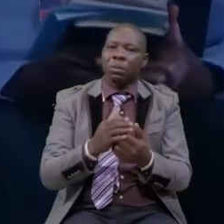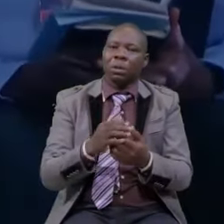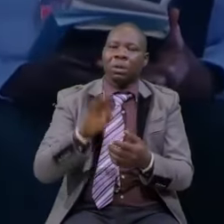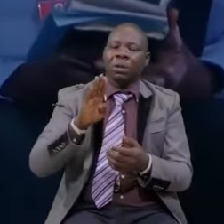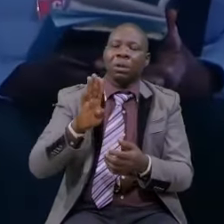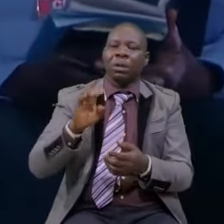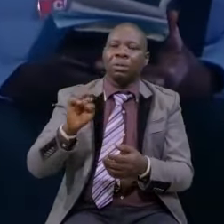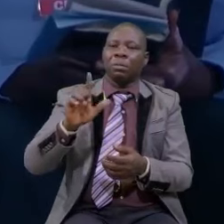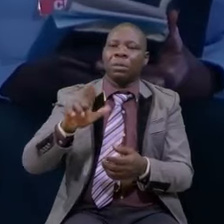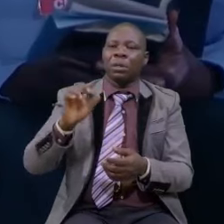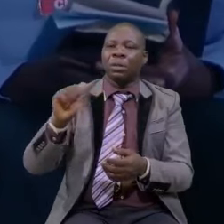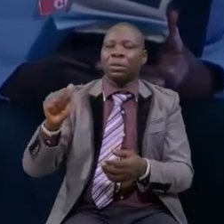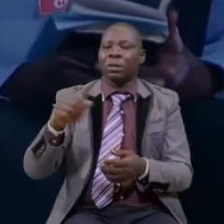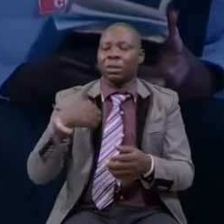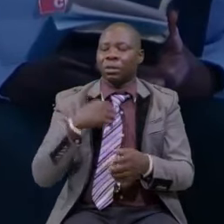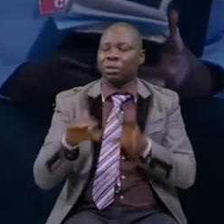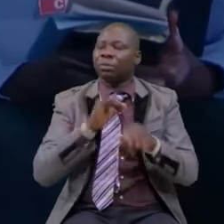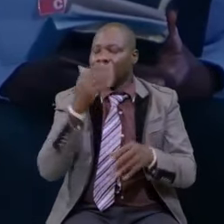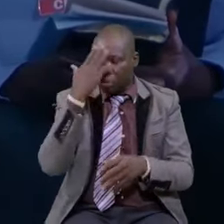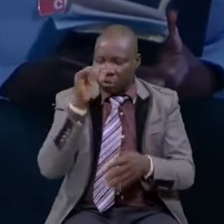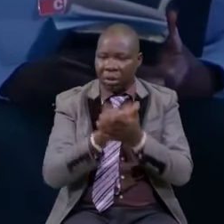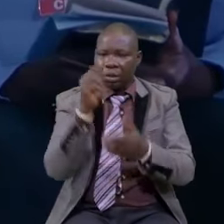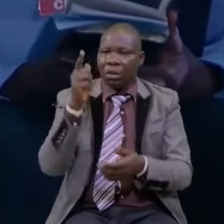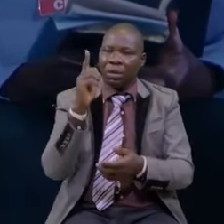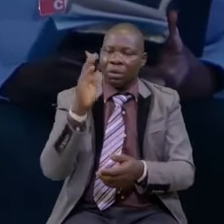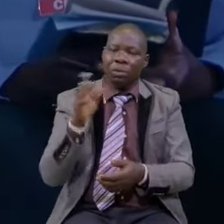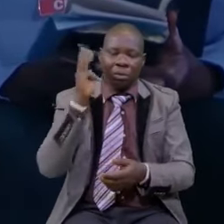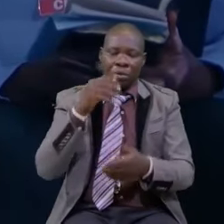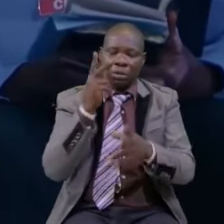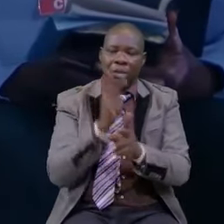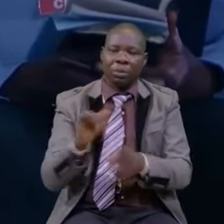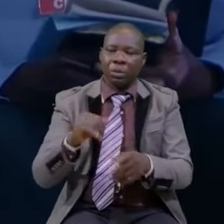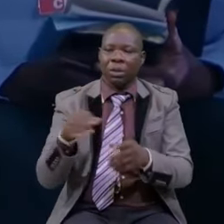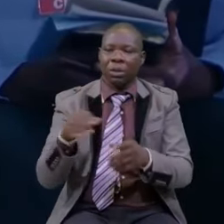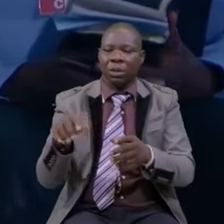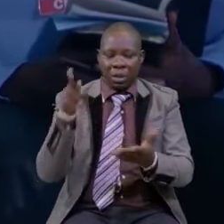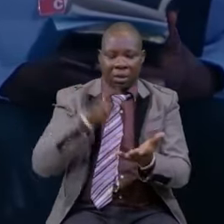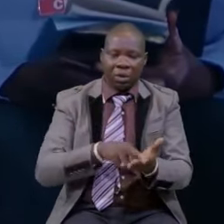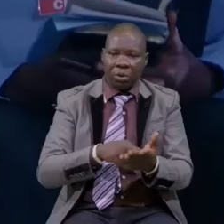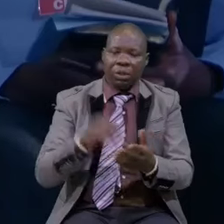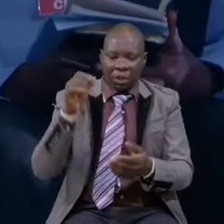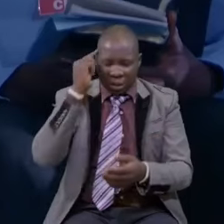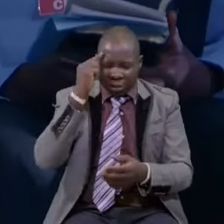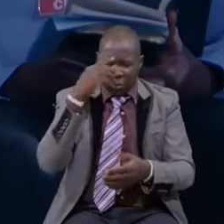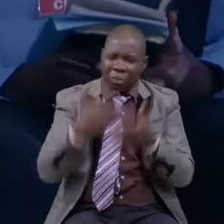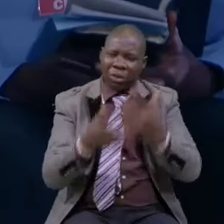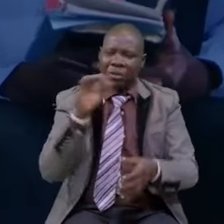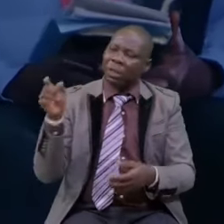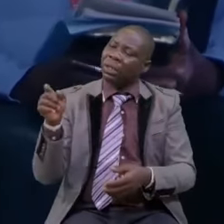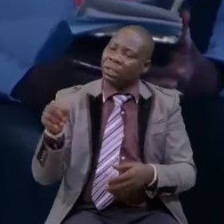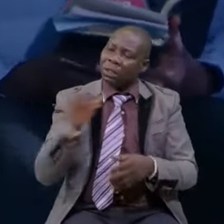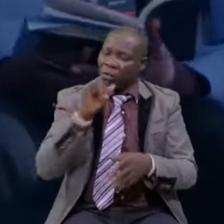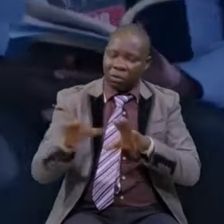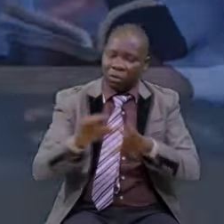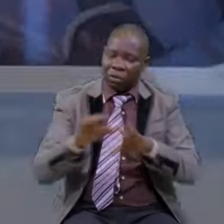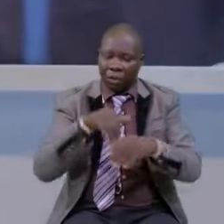record. He thought it was, you know, whatever he did in the private, in the public, in the palace, he thought, I am in authority, I can